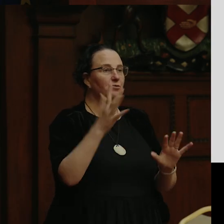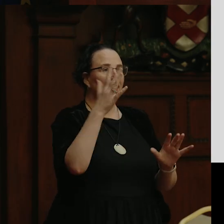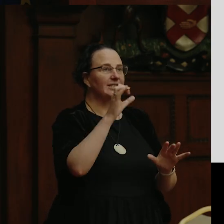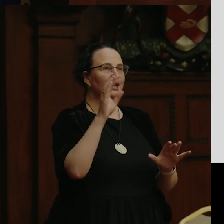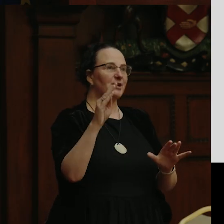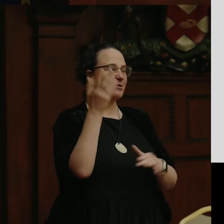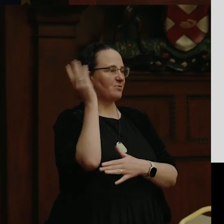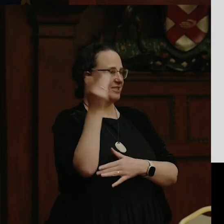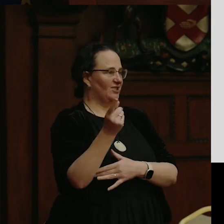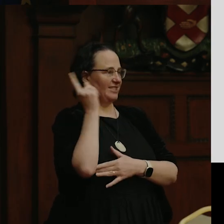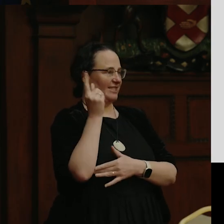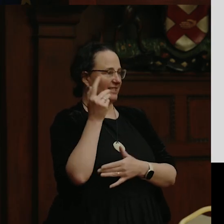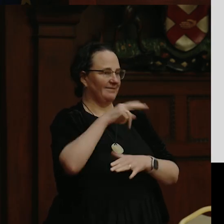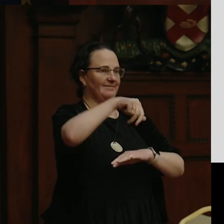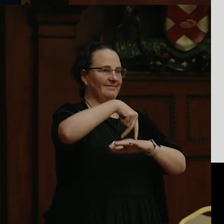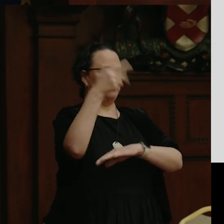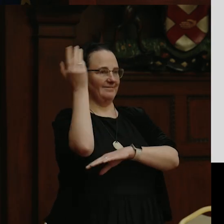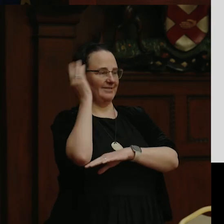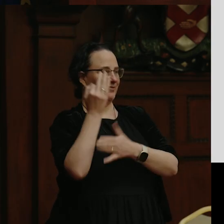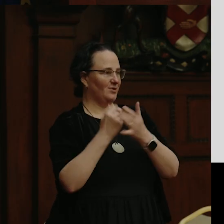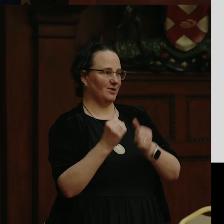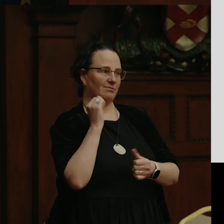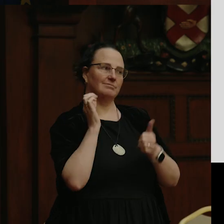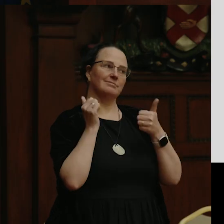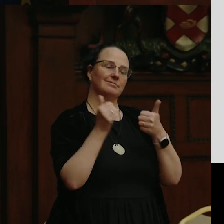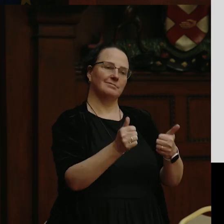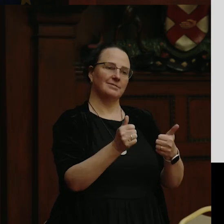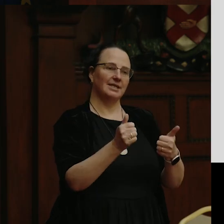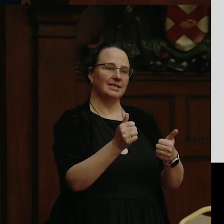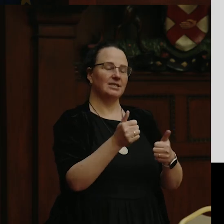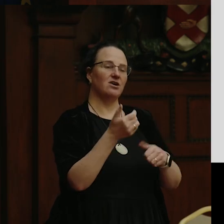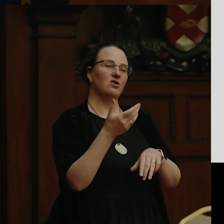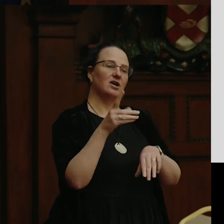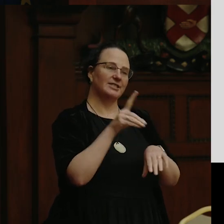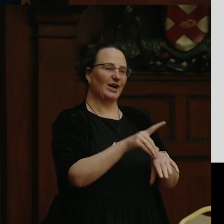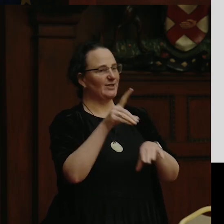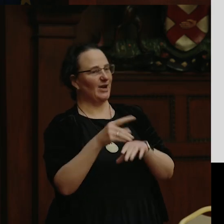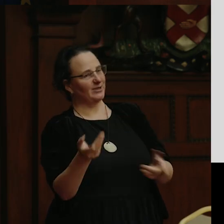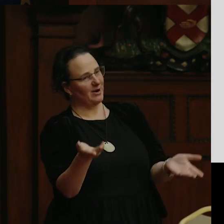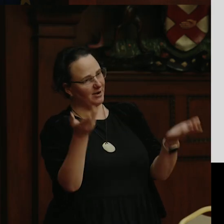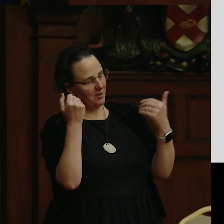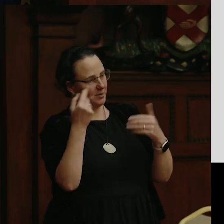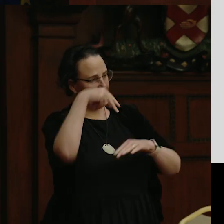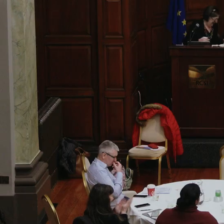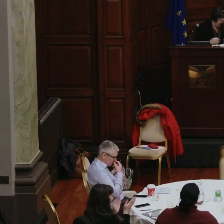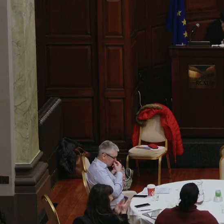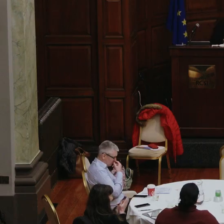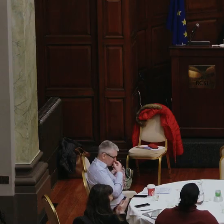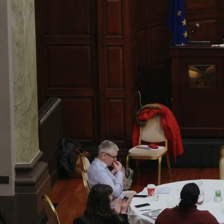presentation she did a few years ago. Very, very good. So, Dr. Emily Greenan, come and enlighten us, please. Thank you.